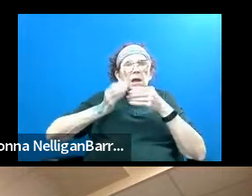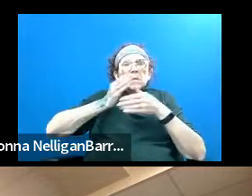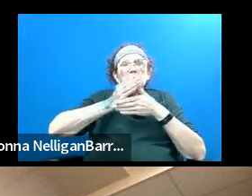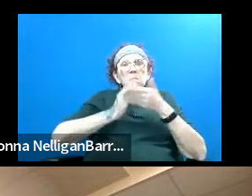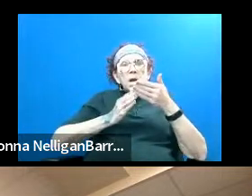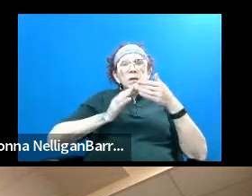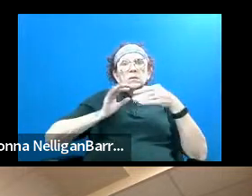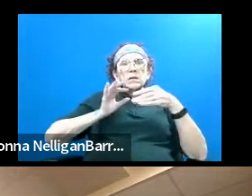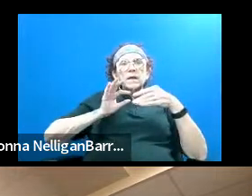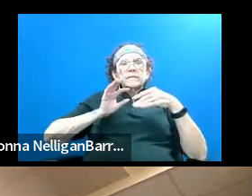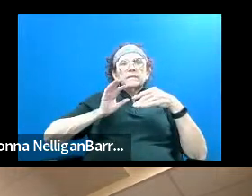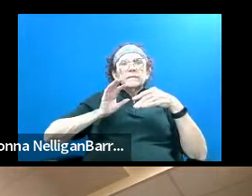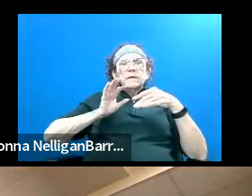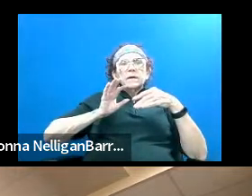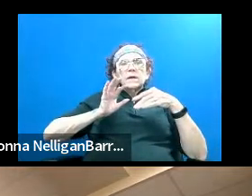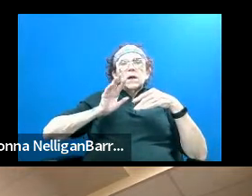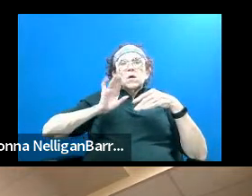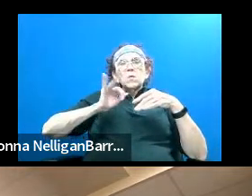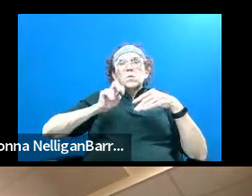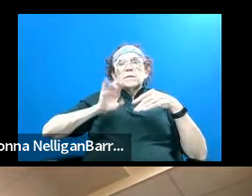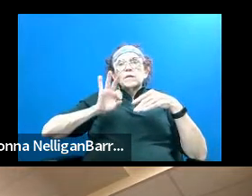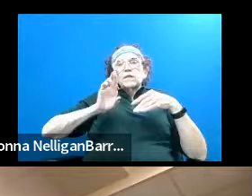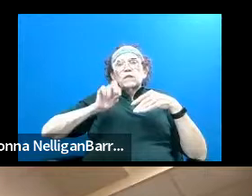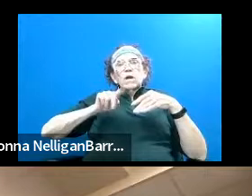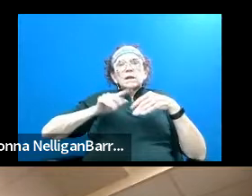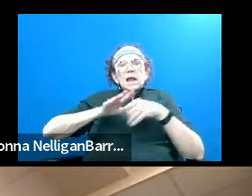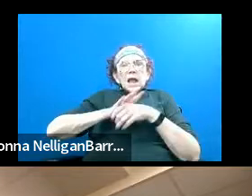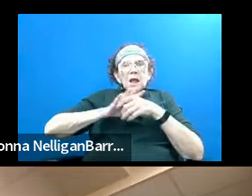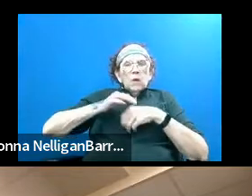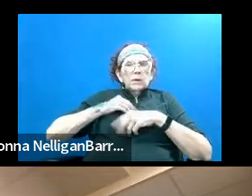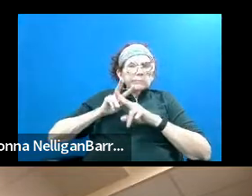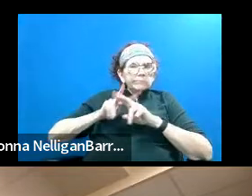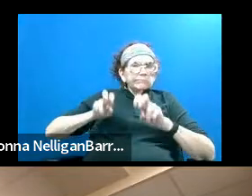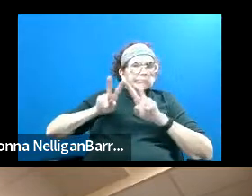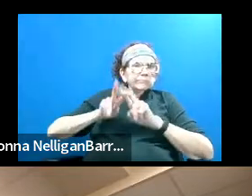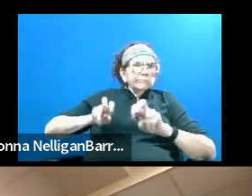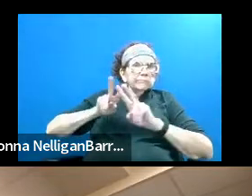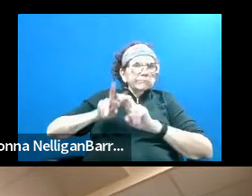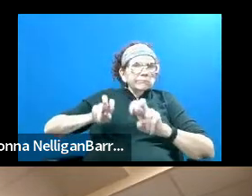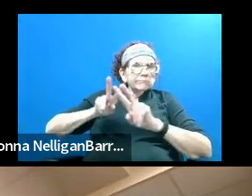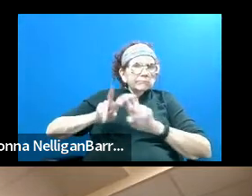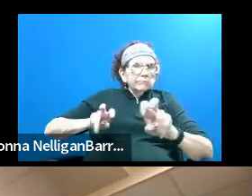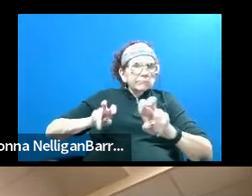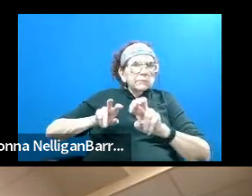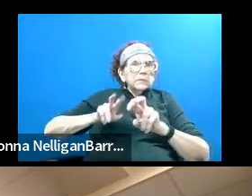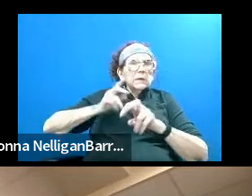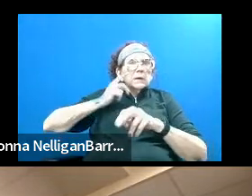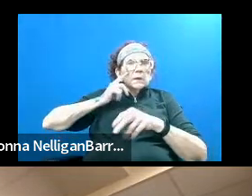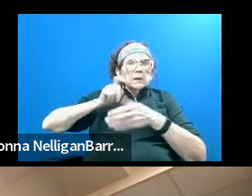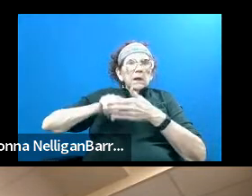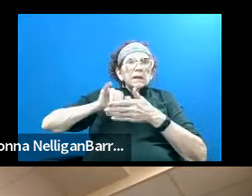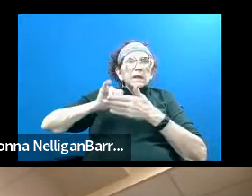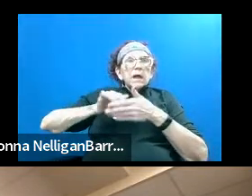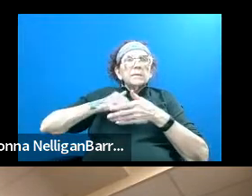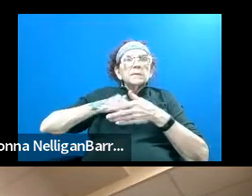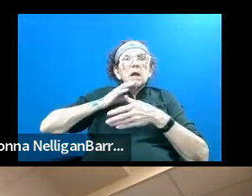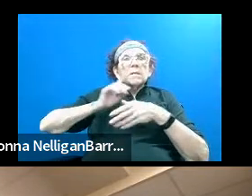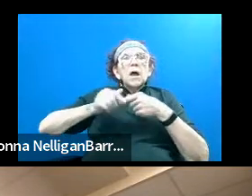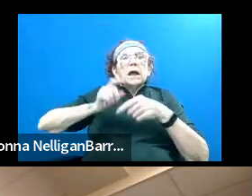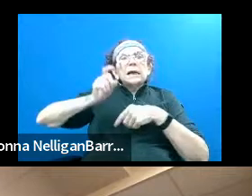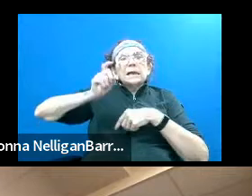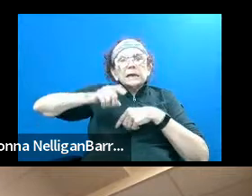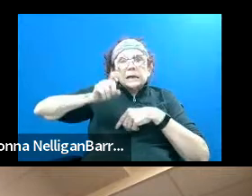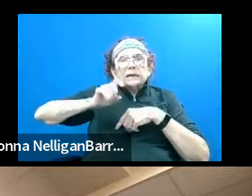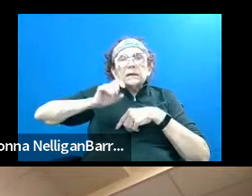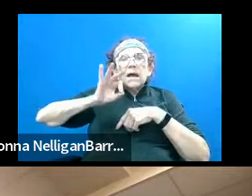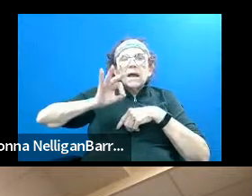going to be very deeply looked at. And you're raising a question about needs of there are 13 different neighborhoods in what we